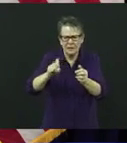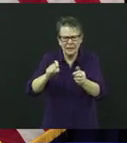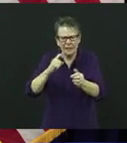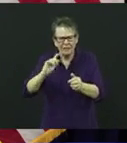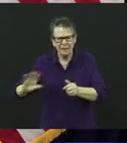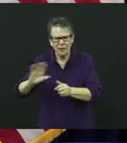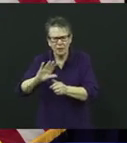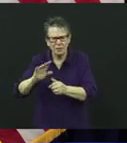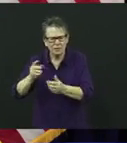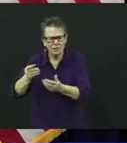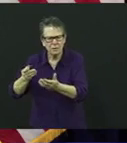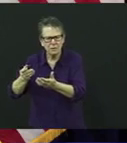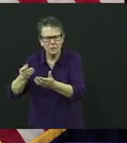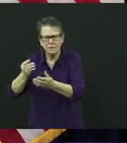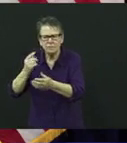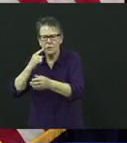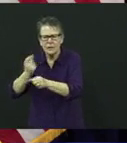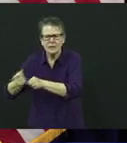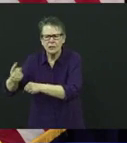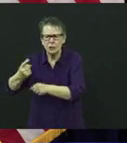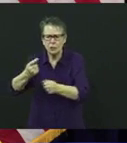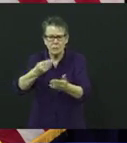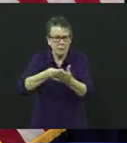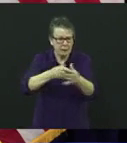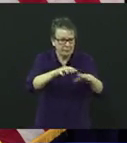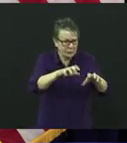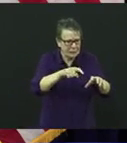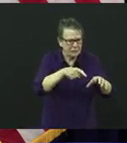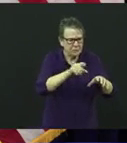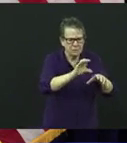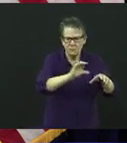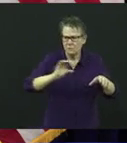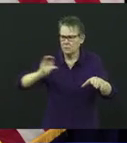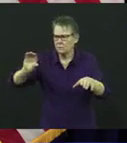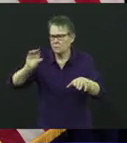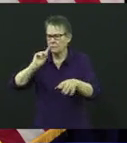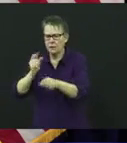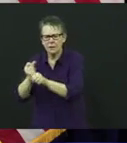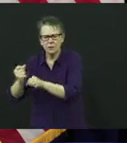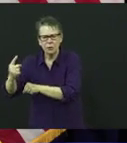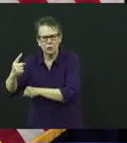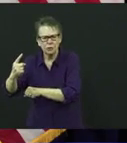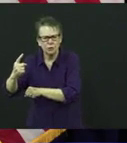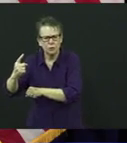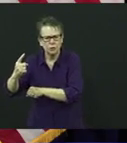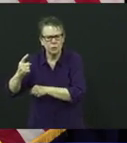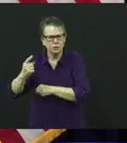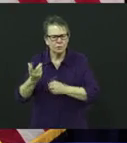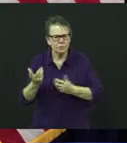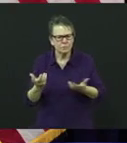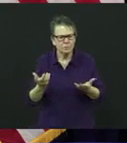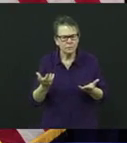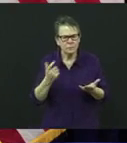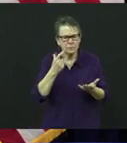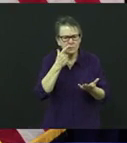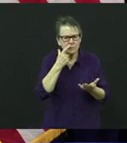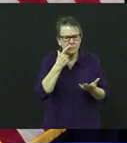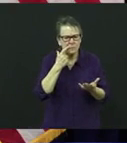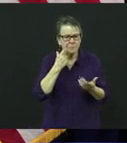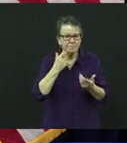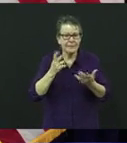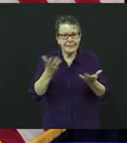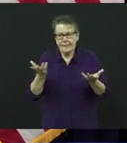Yes. The answer is to be clarified further by the treasurer. So I would just tell everyone this. We spoke to